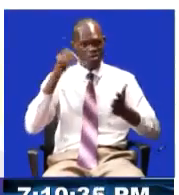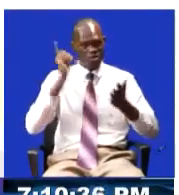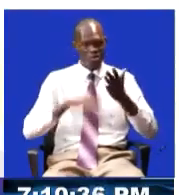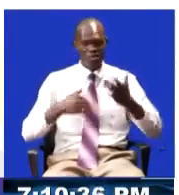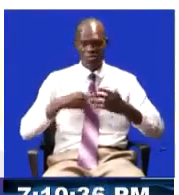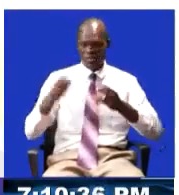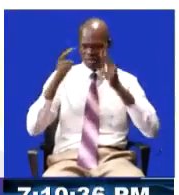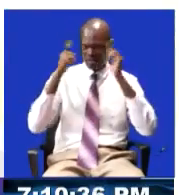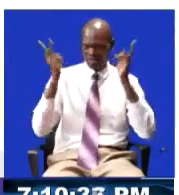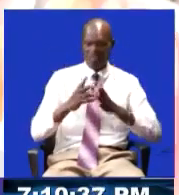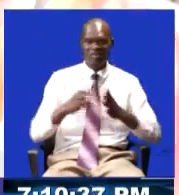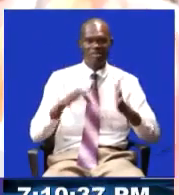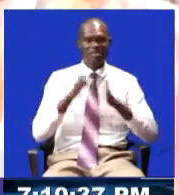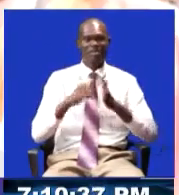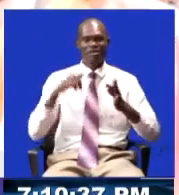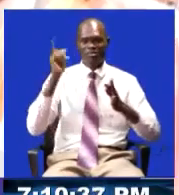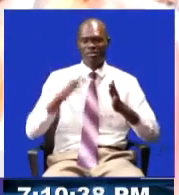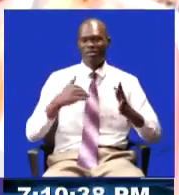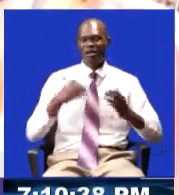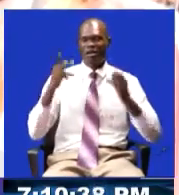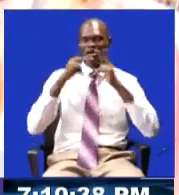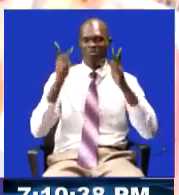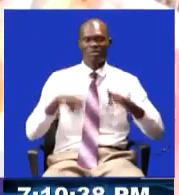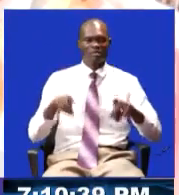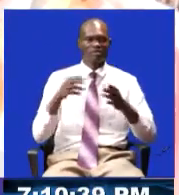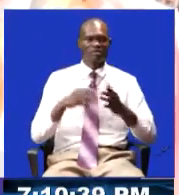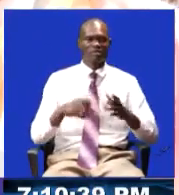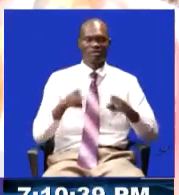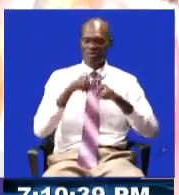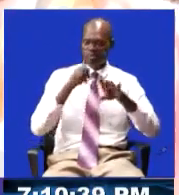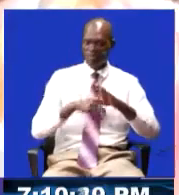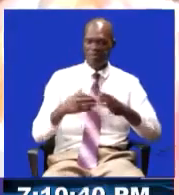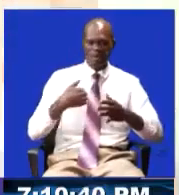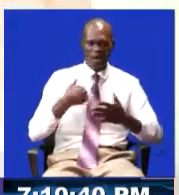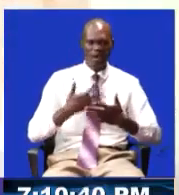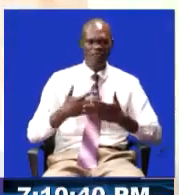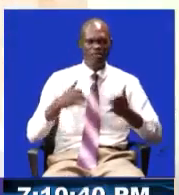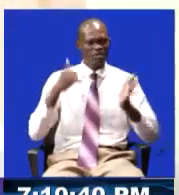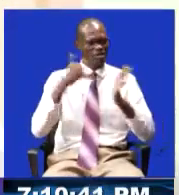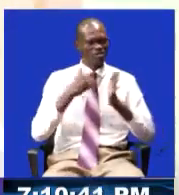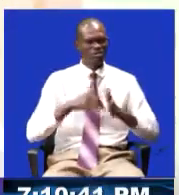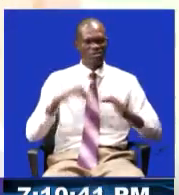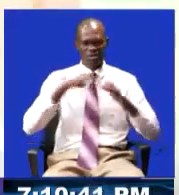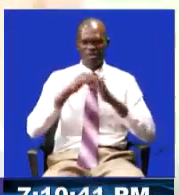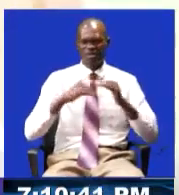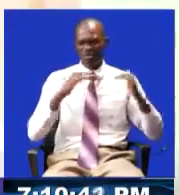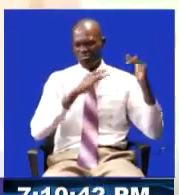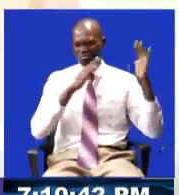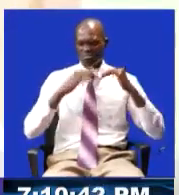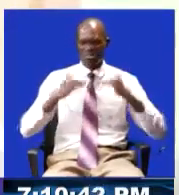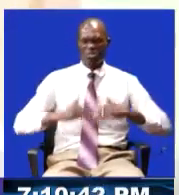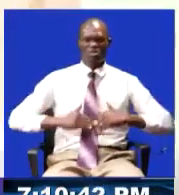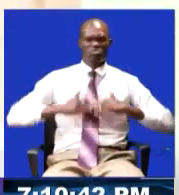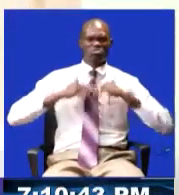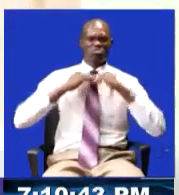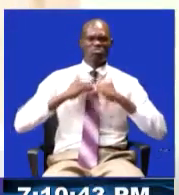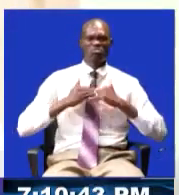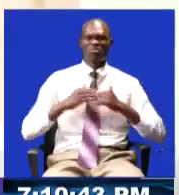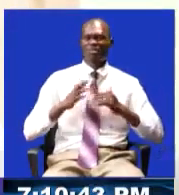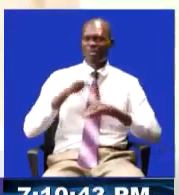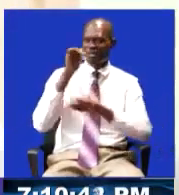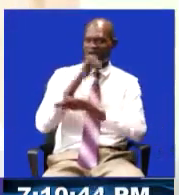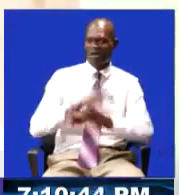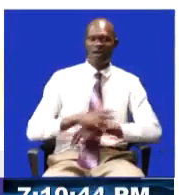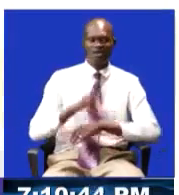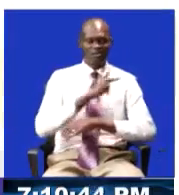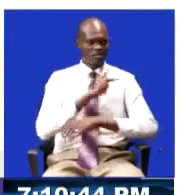timore. Ni kwe dhi bedo. Bende nowacho ni ok obi donje koko mikelo kod jogo mantiere kod mirima kokwayo ker mondo obed ogaye